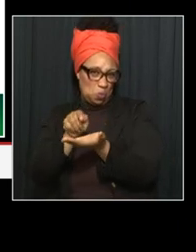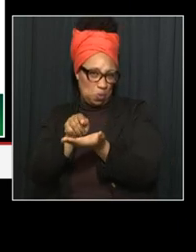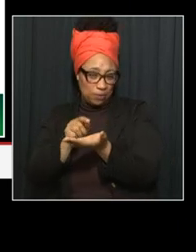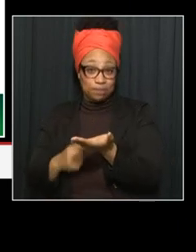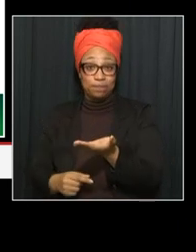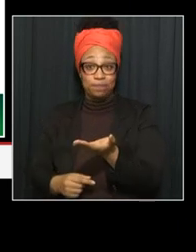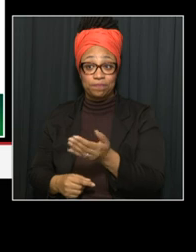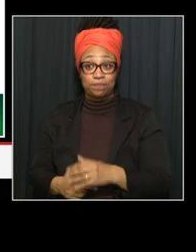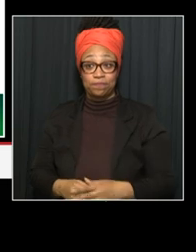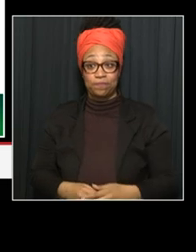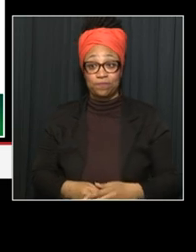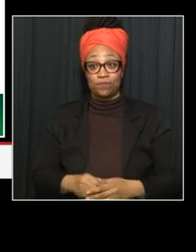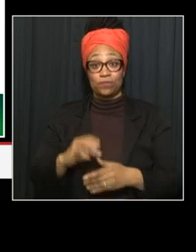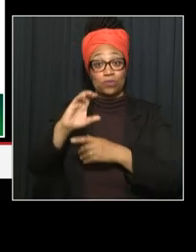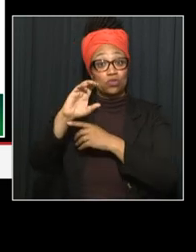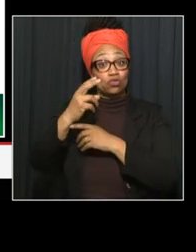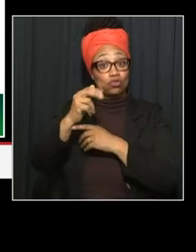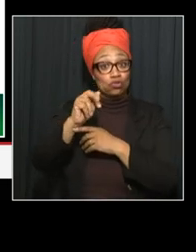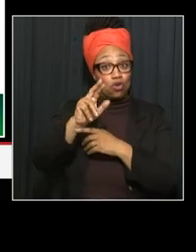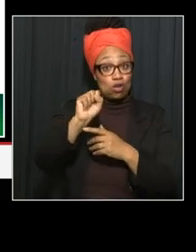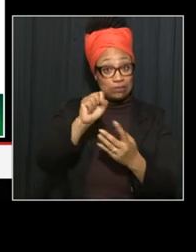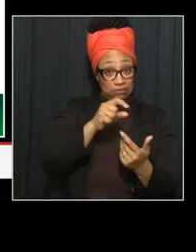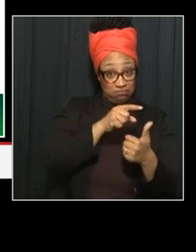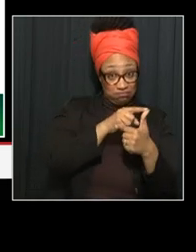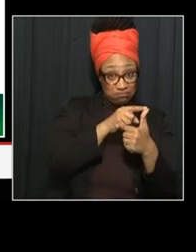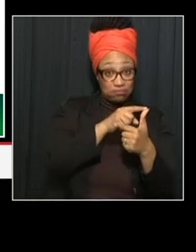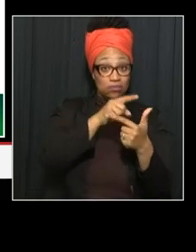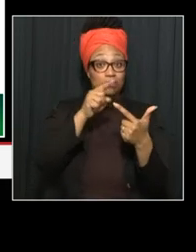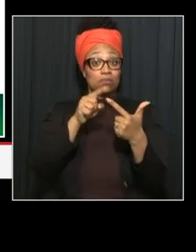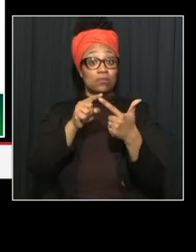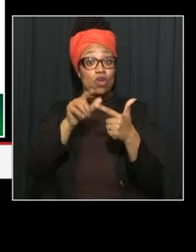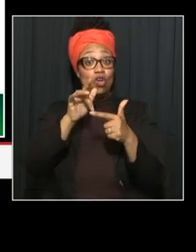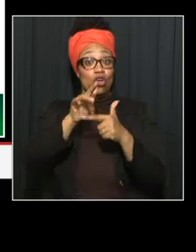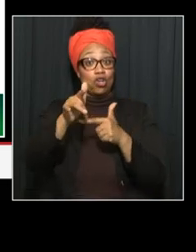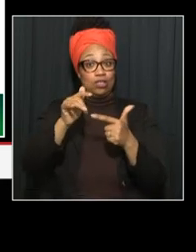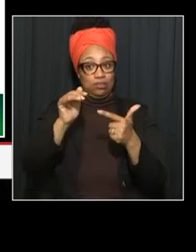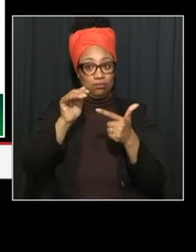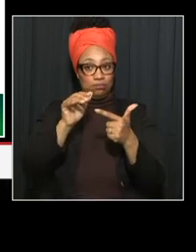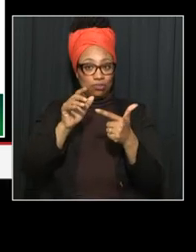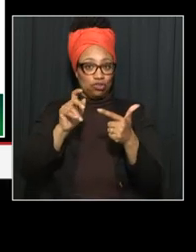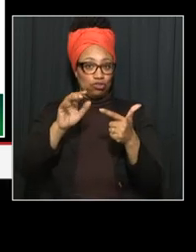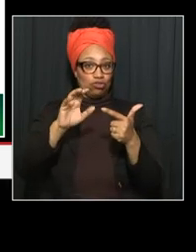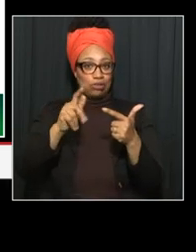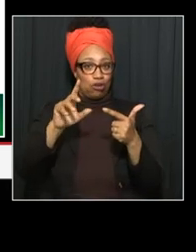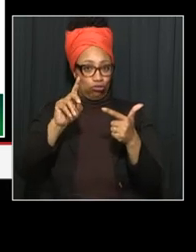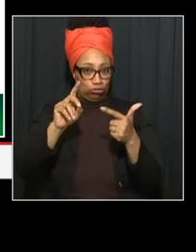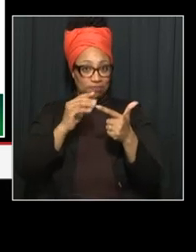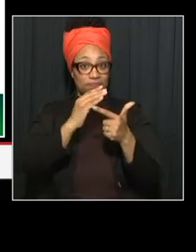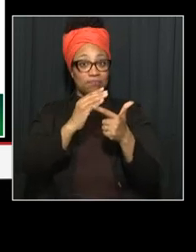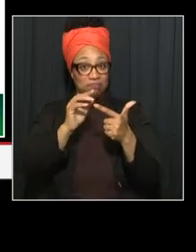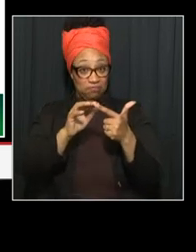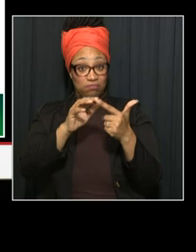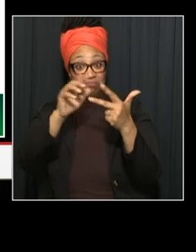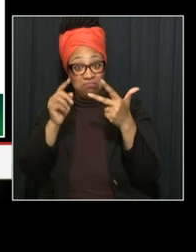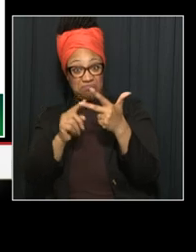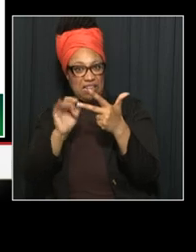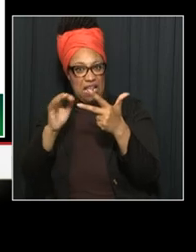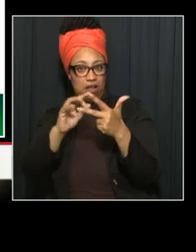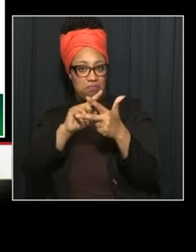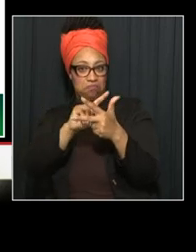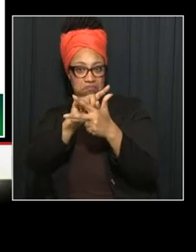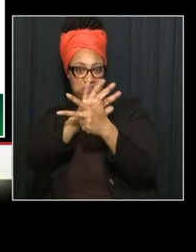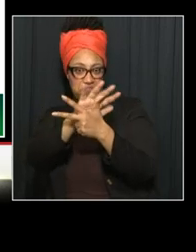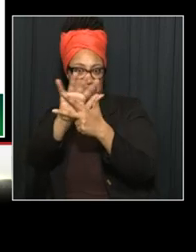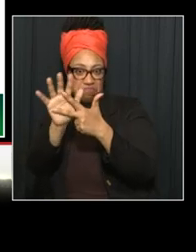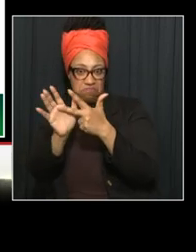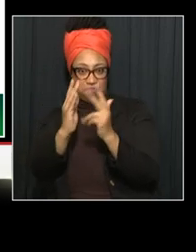early childhood. If you combine all of that, just education, healthcare, human services, and the